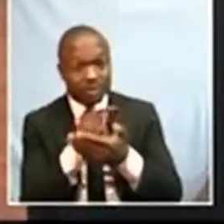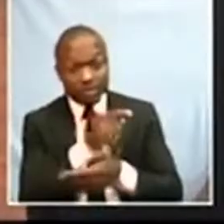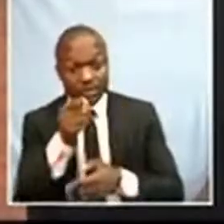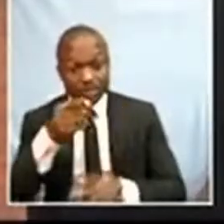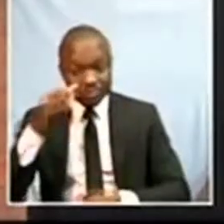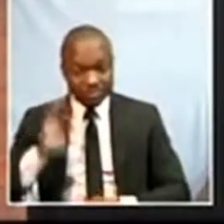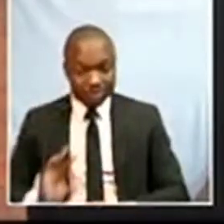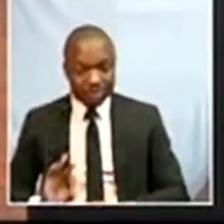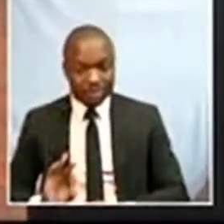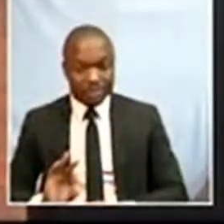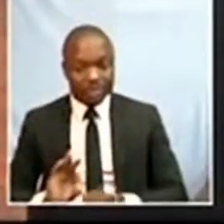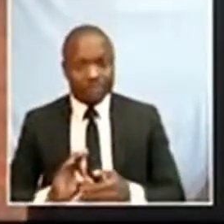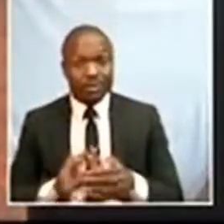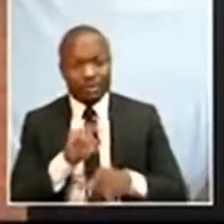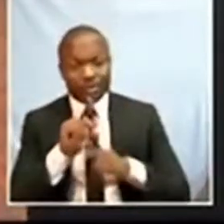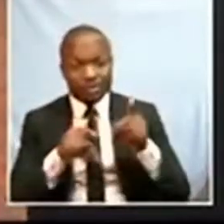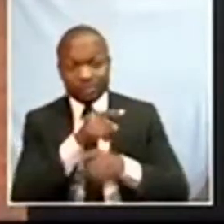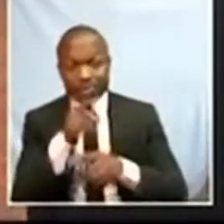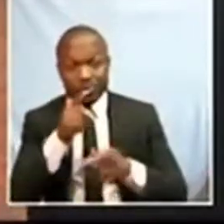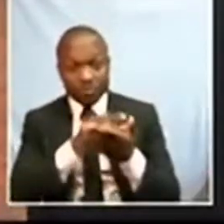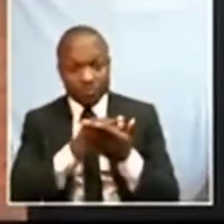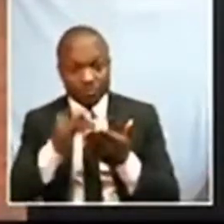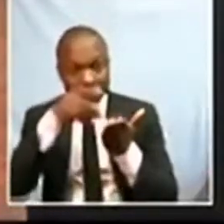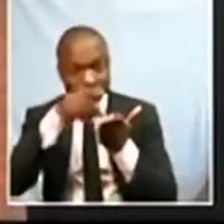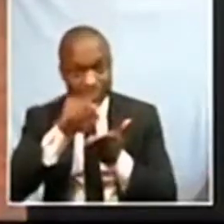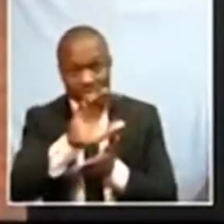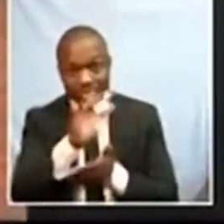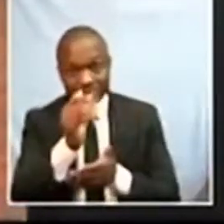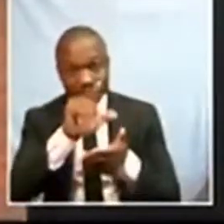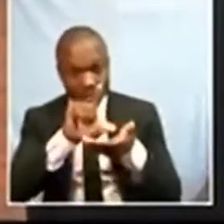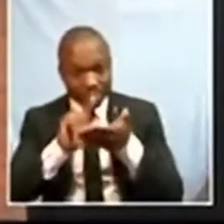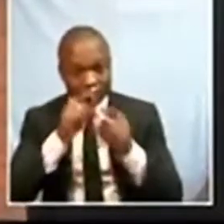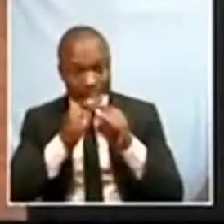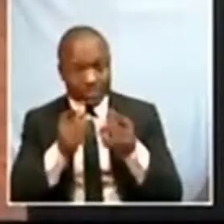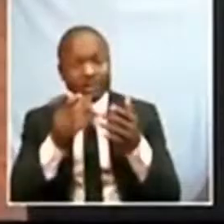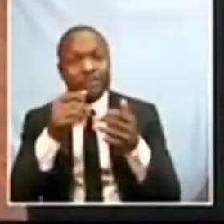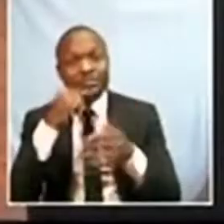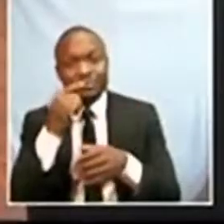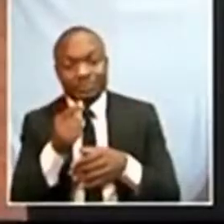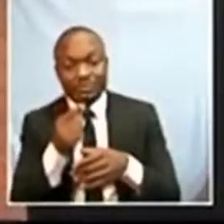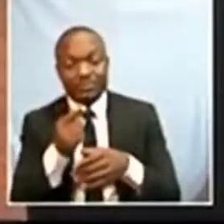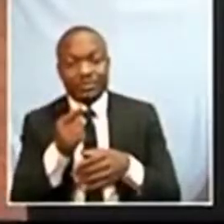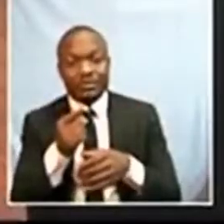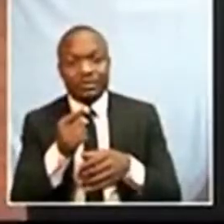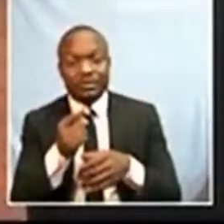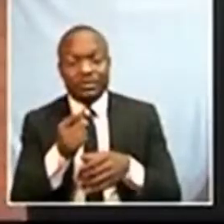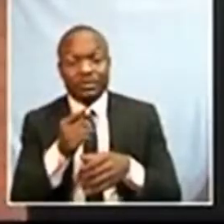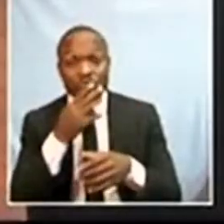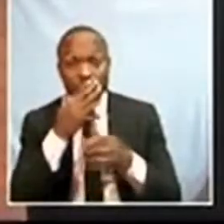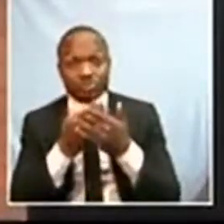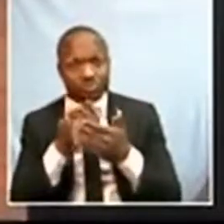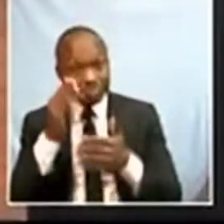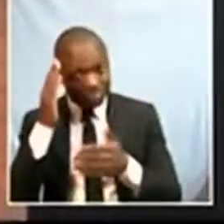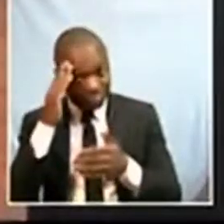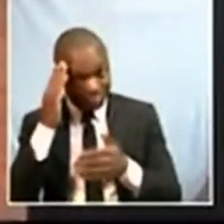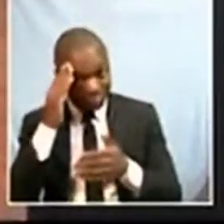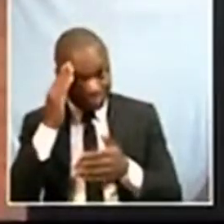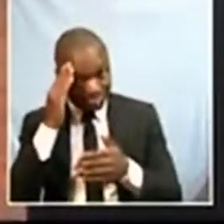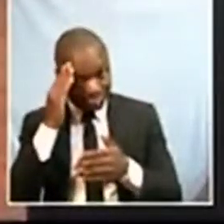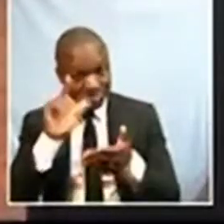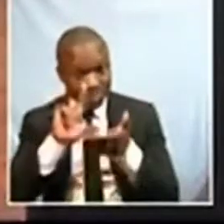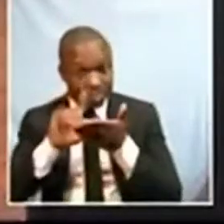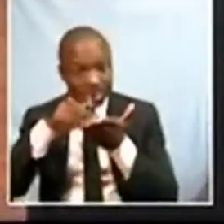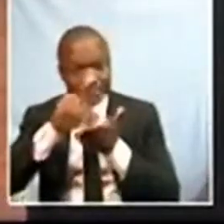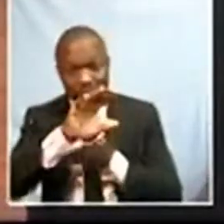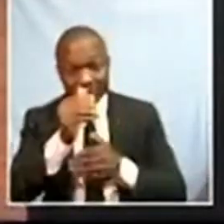beneficiaries or the defaulters. But now you also say that, however, it's worth noting that the loan repayment period